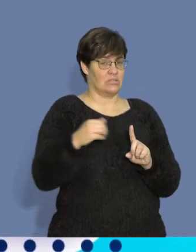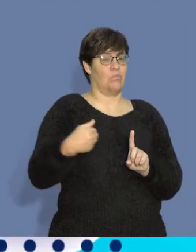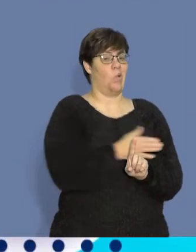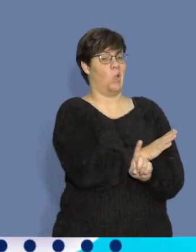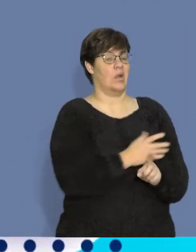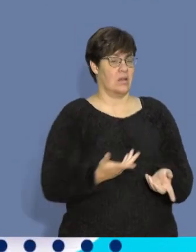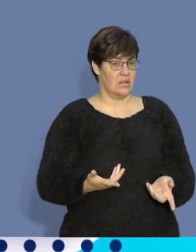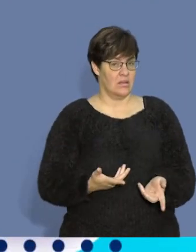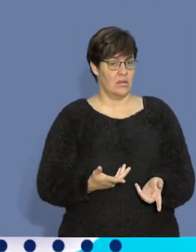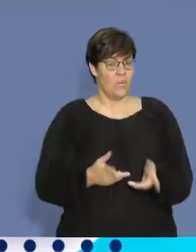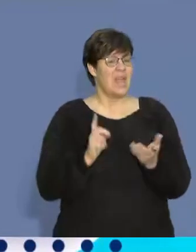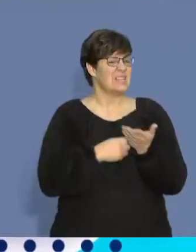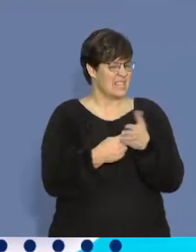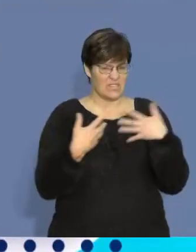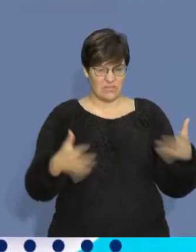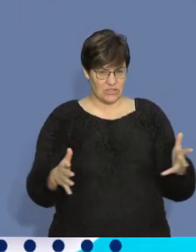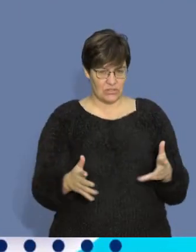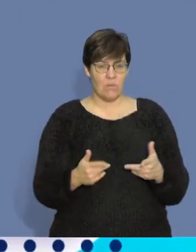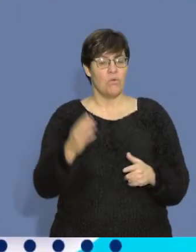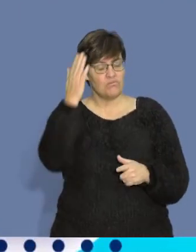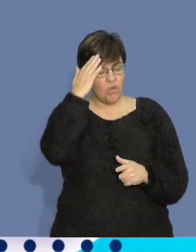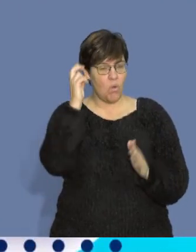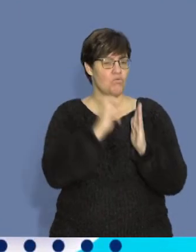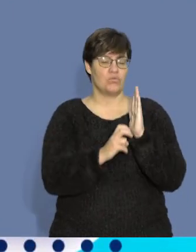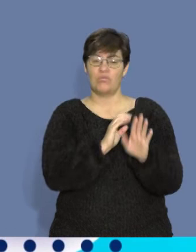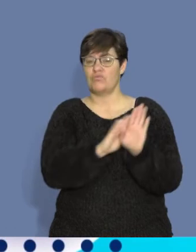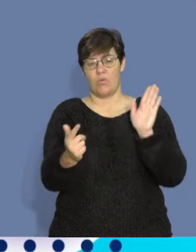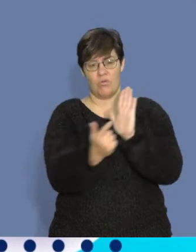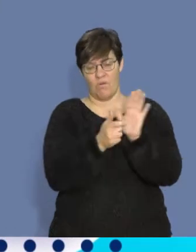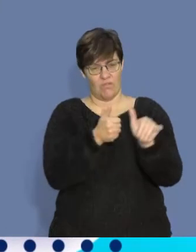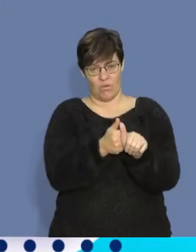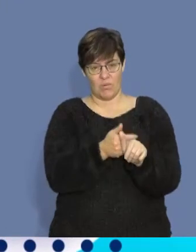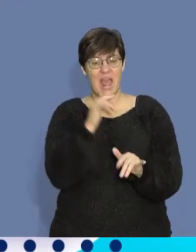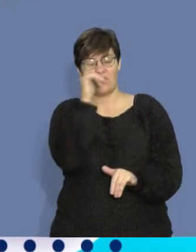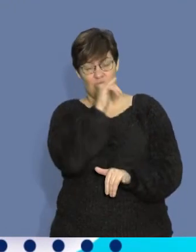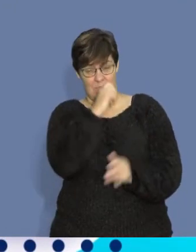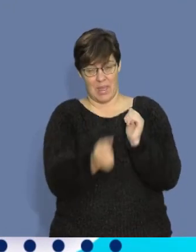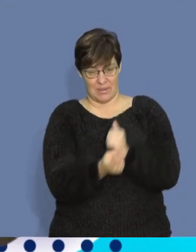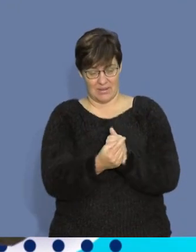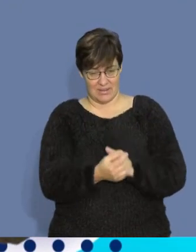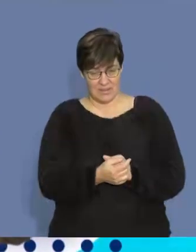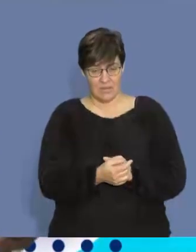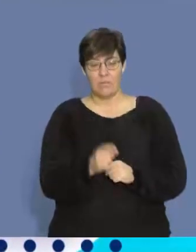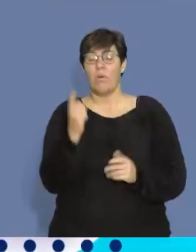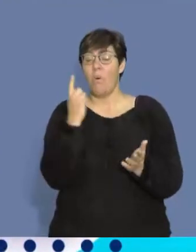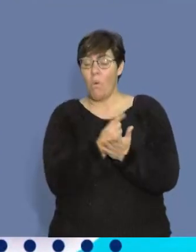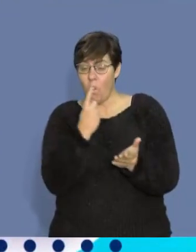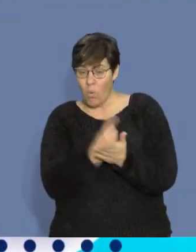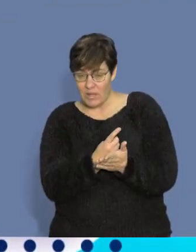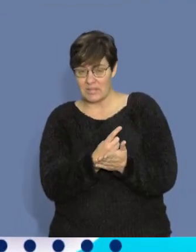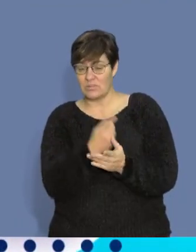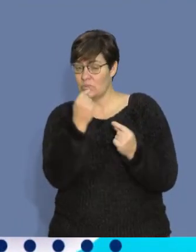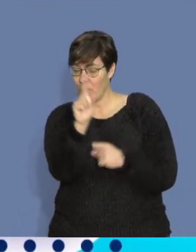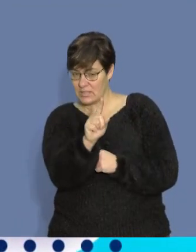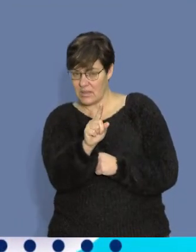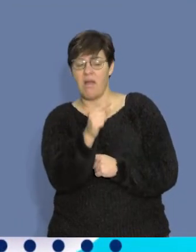evasion. We've dealt with this at length. We know it's unethical, illegal, and a crime. So therefore, we